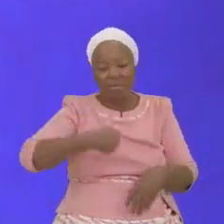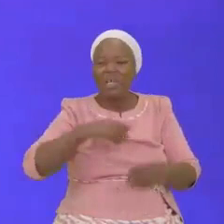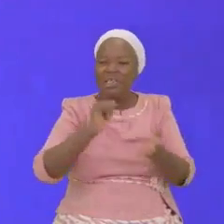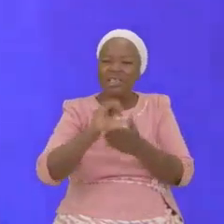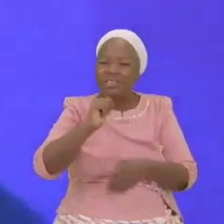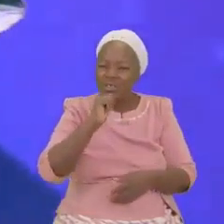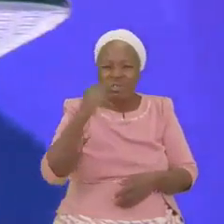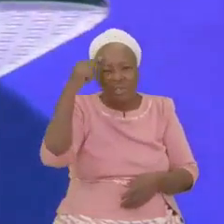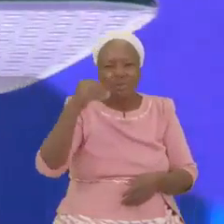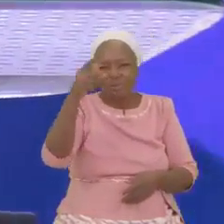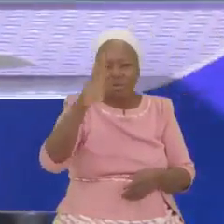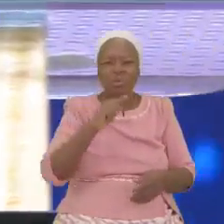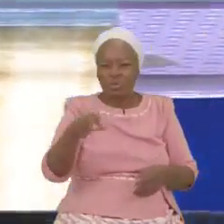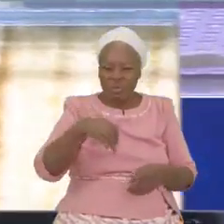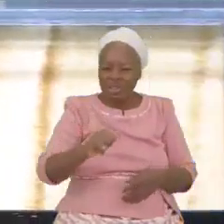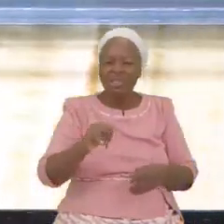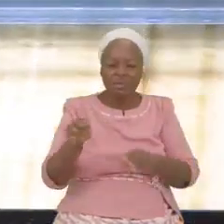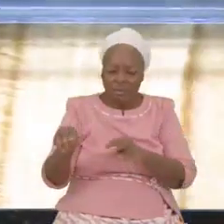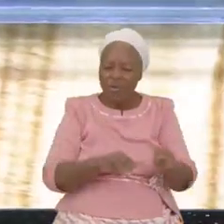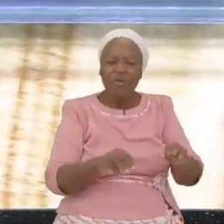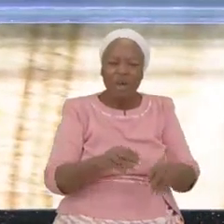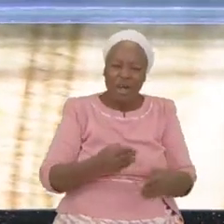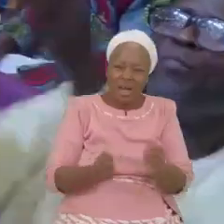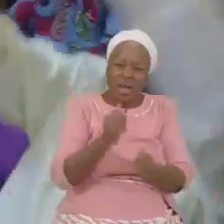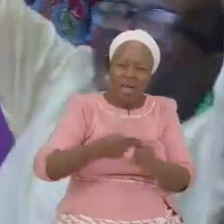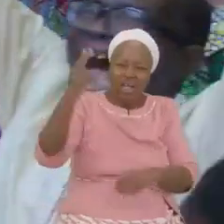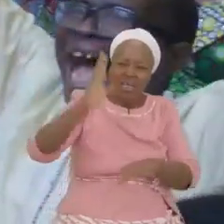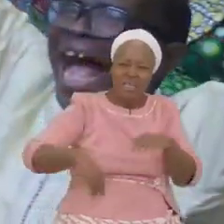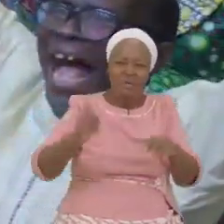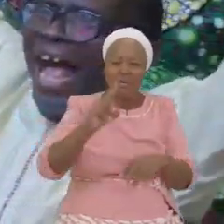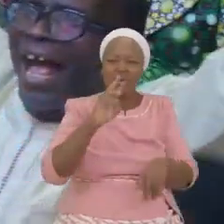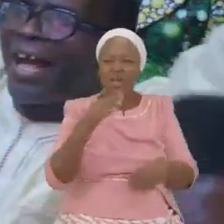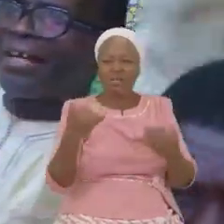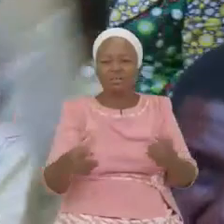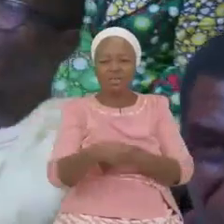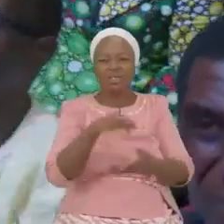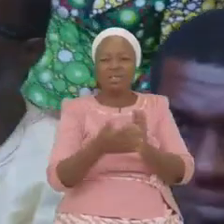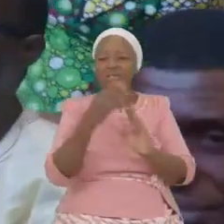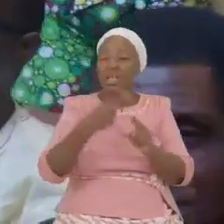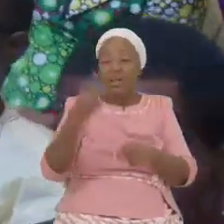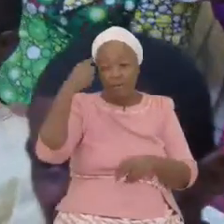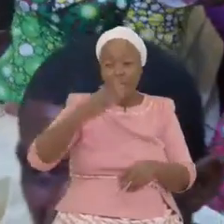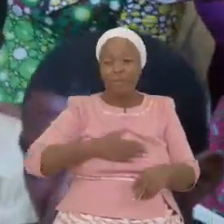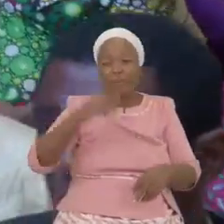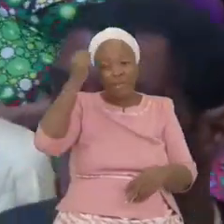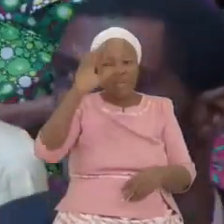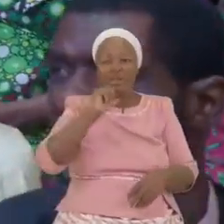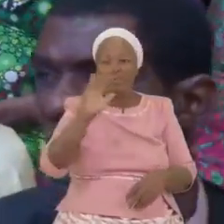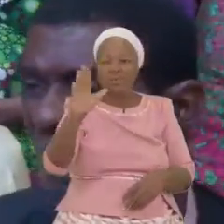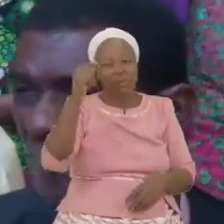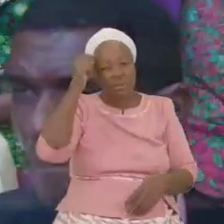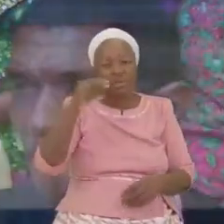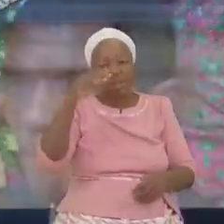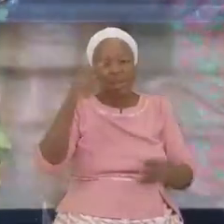You will still move higher than where you are today. For my thoughts are not your thoughts,